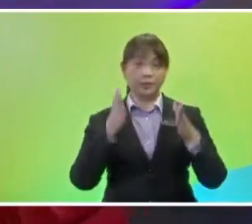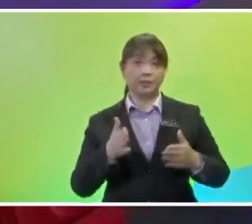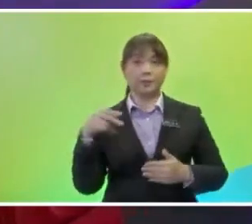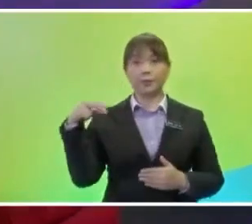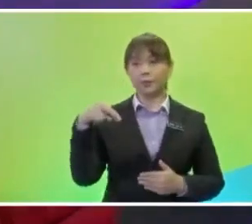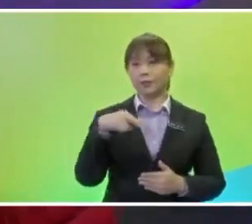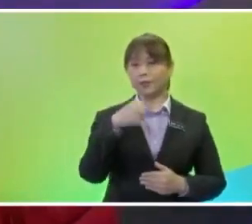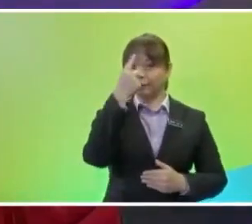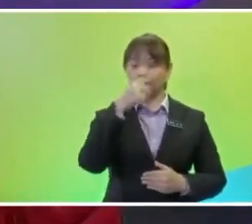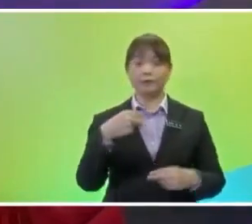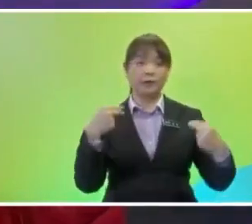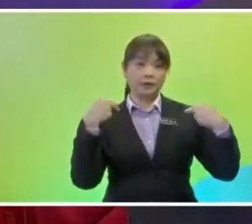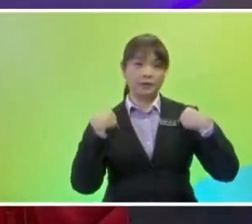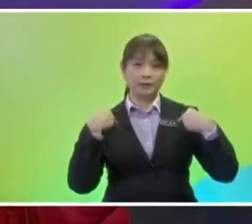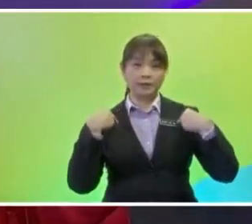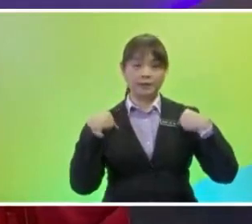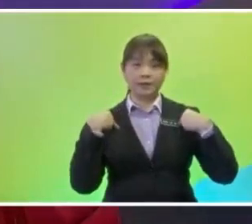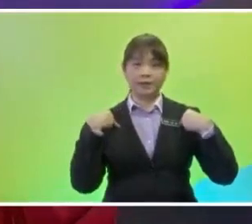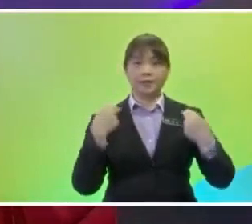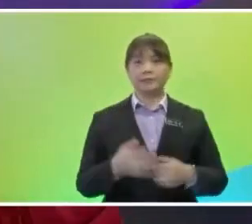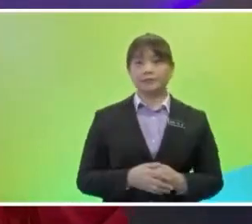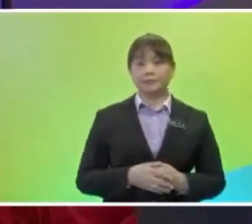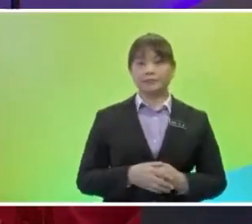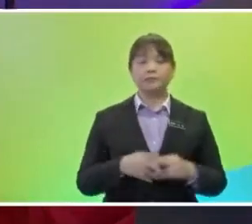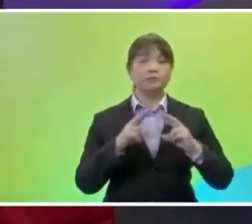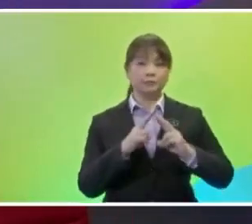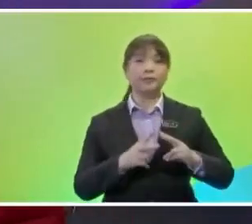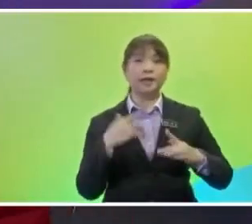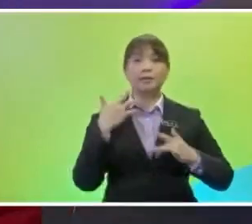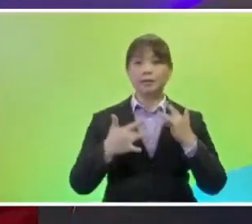I'm going for a holiday. I'm so excited.